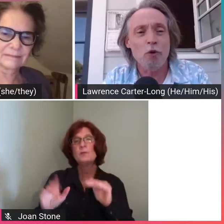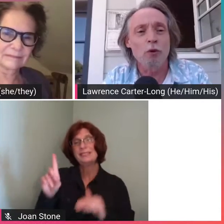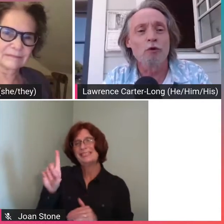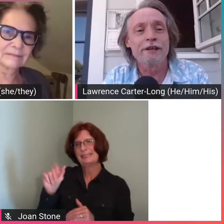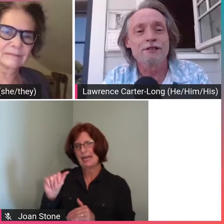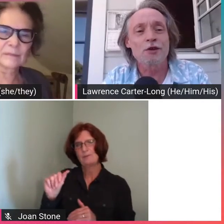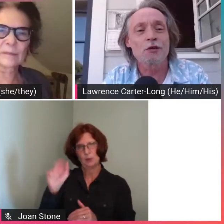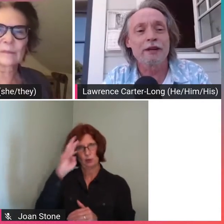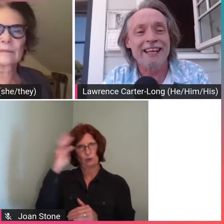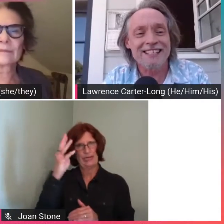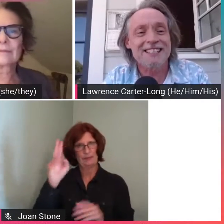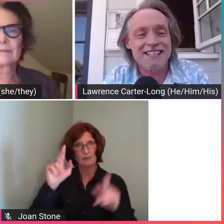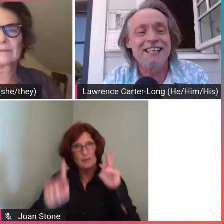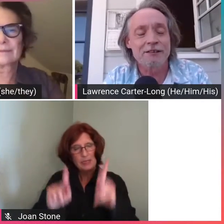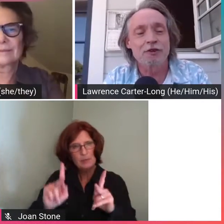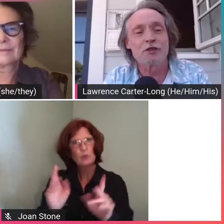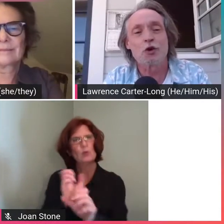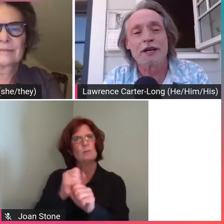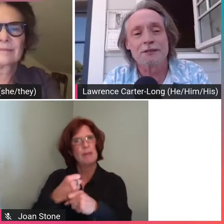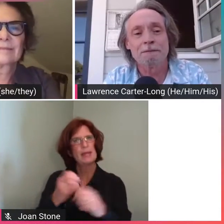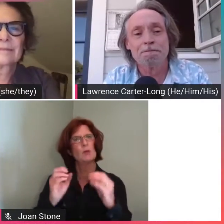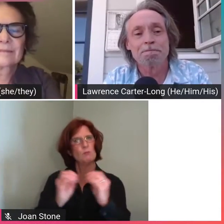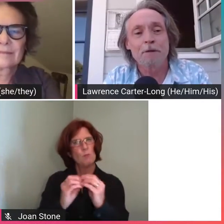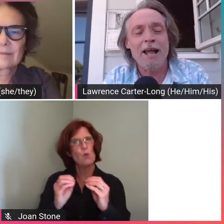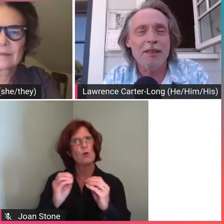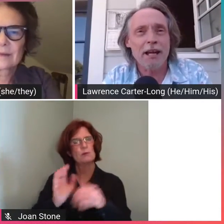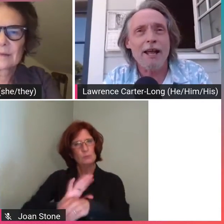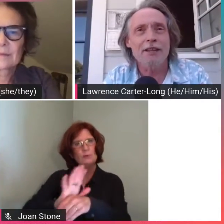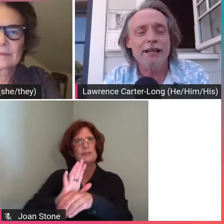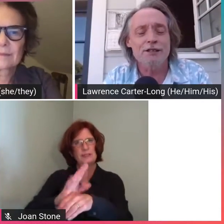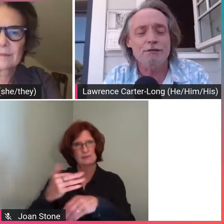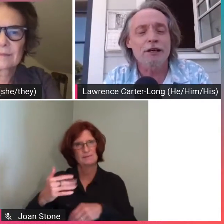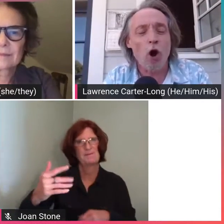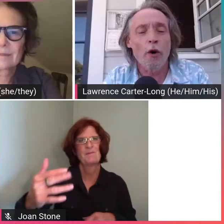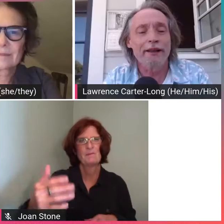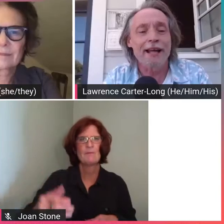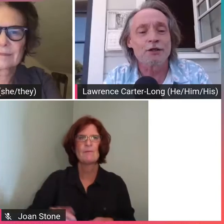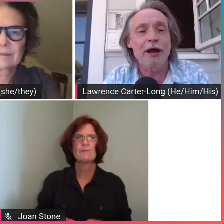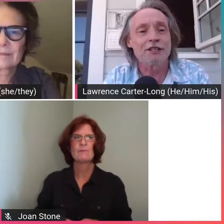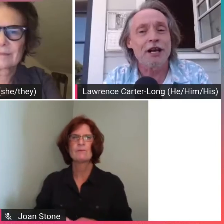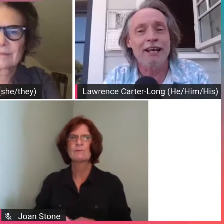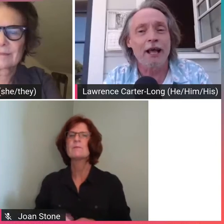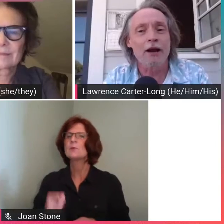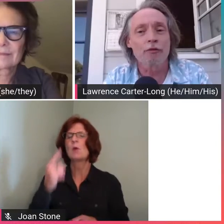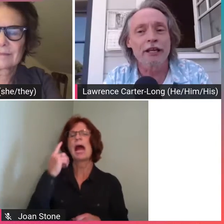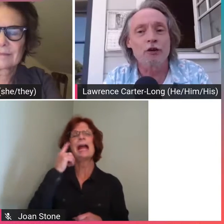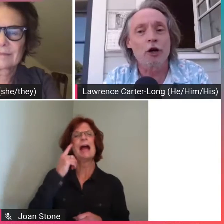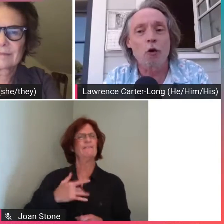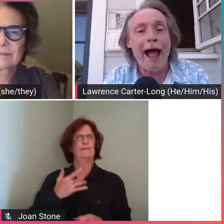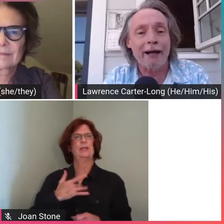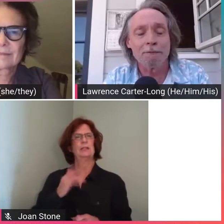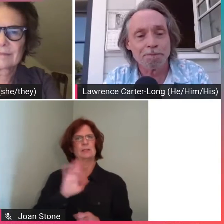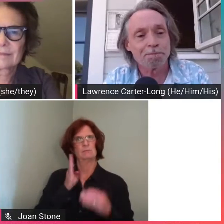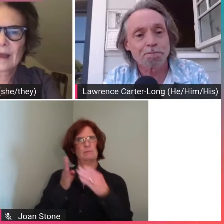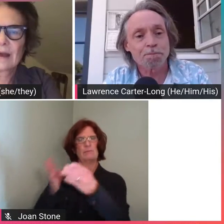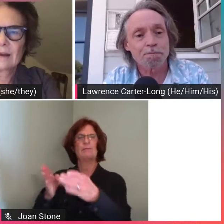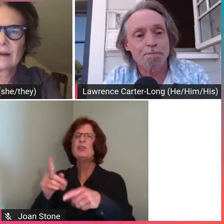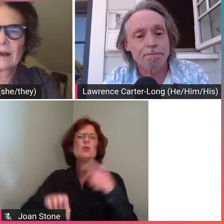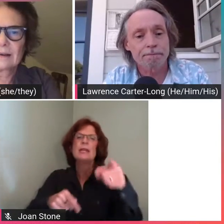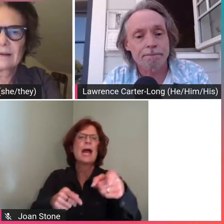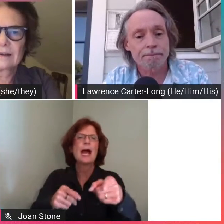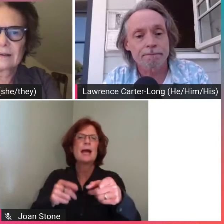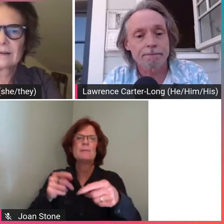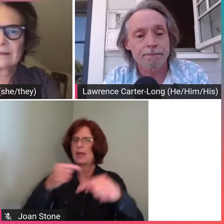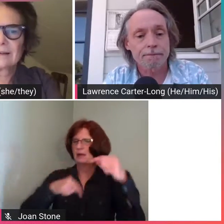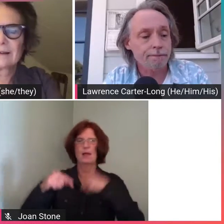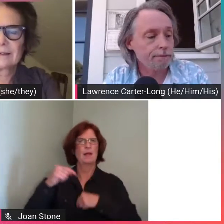to make more movies so that we get to see different stories. Yeah. I think it's going that direction. I don't think you can go back. I